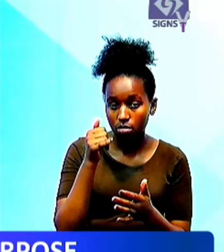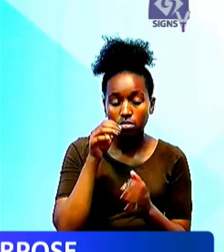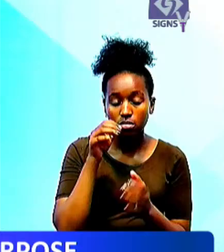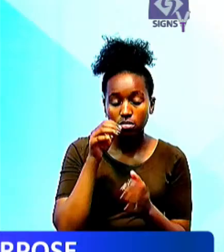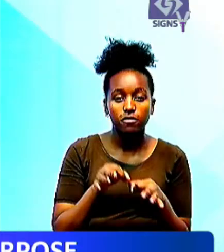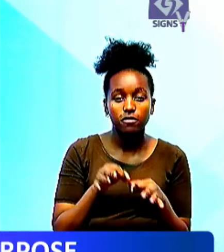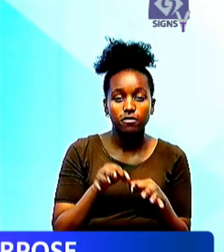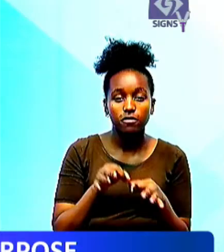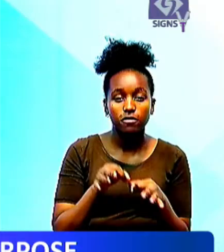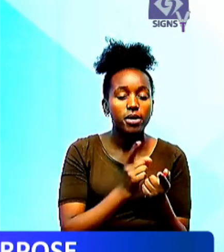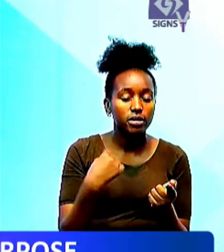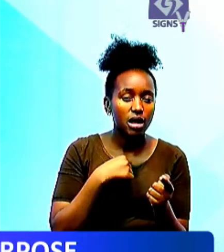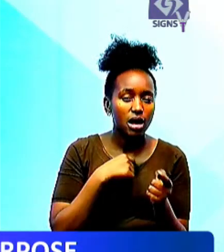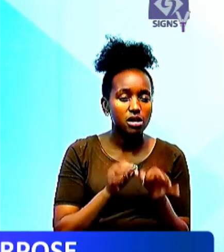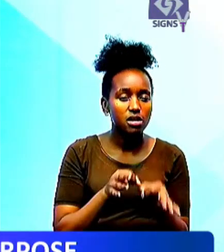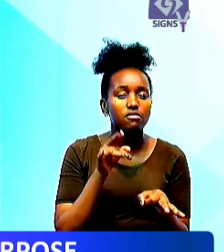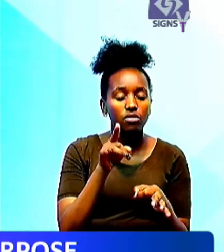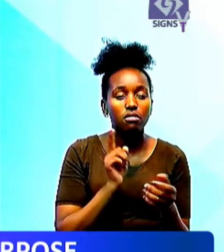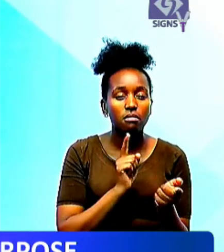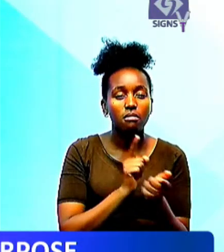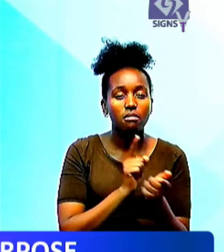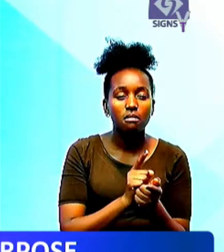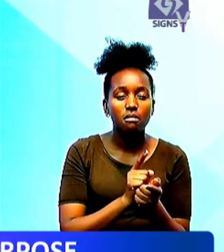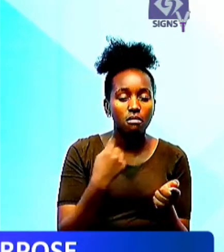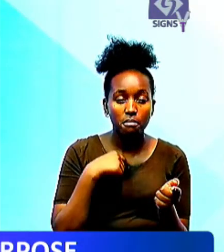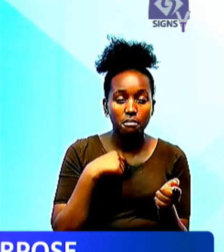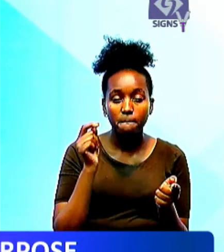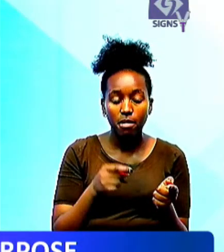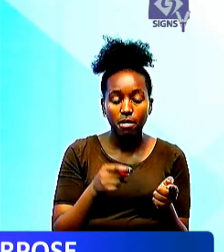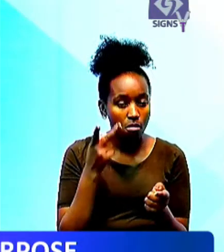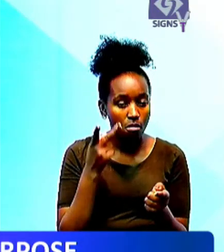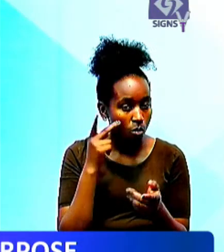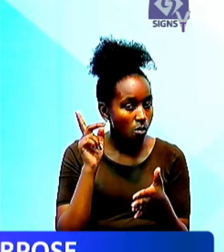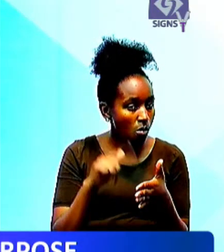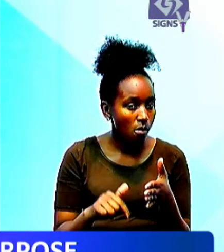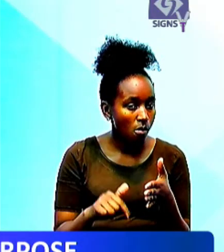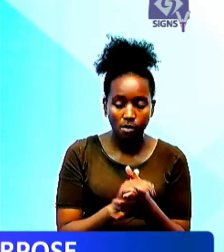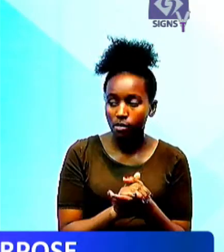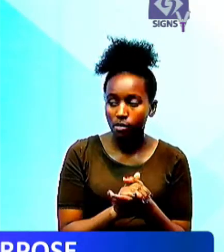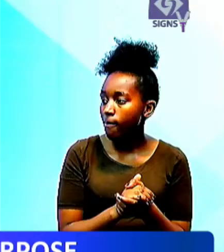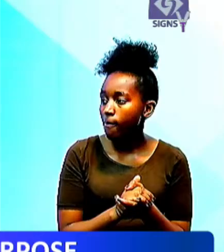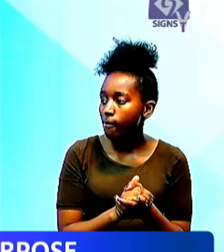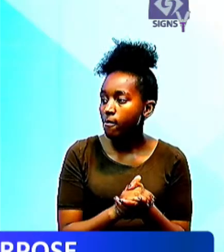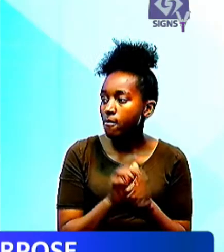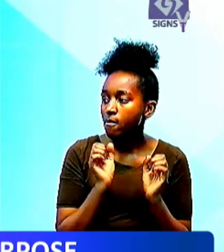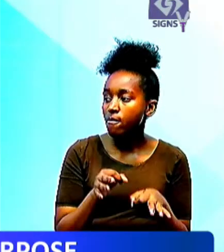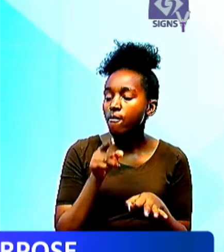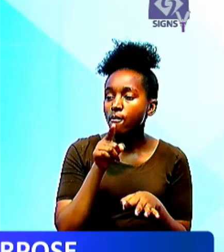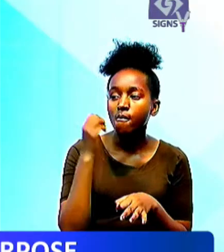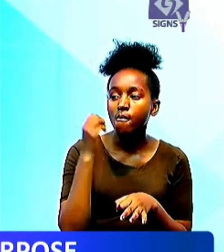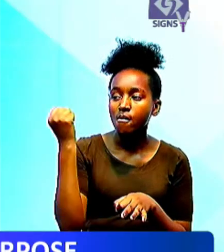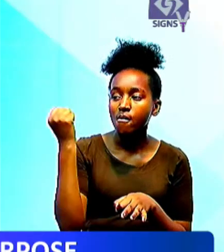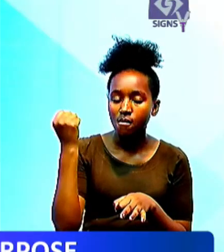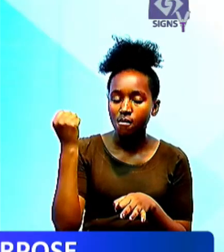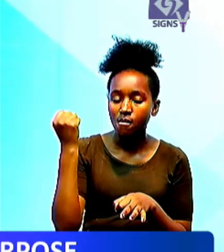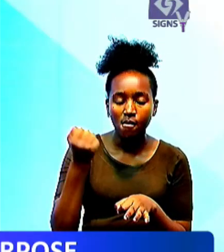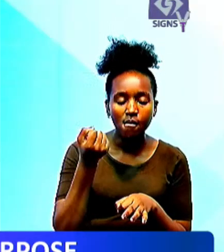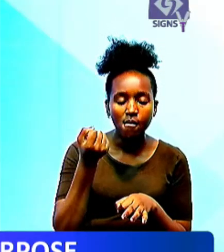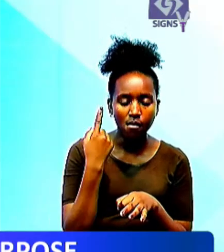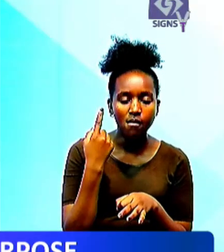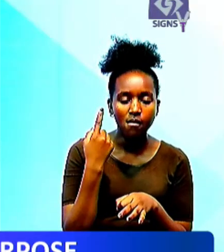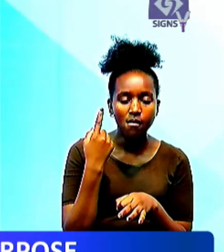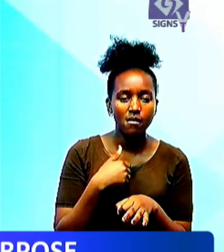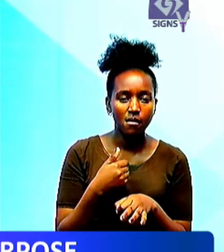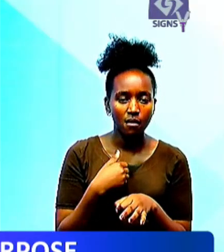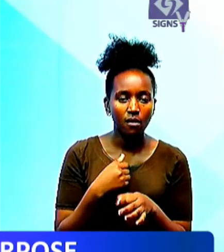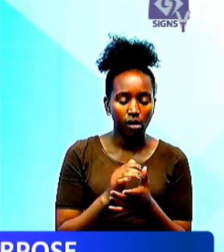investor, one of the things we check is, in the due diligence, we check, are you politically exposed? That doesn't